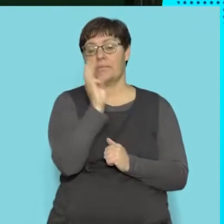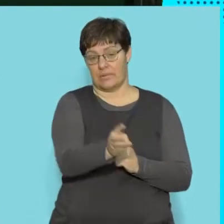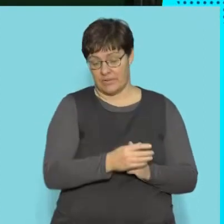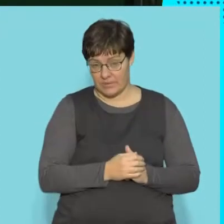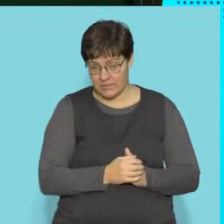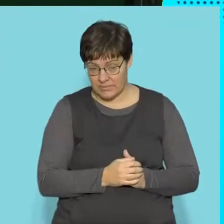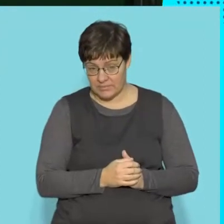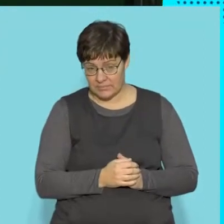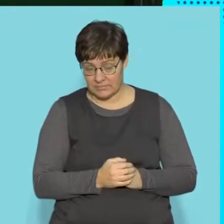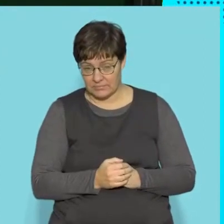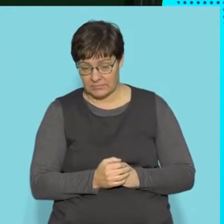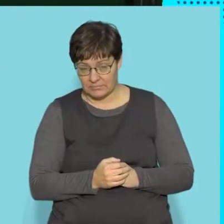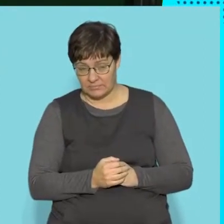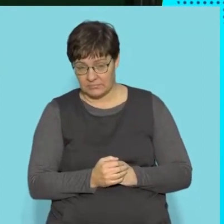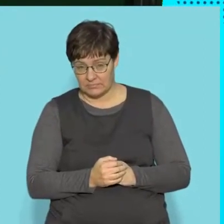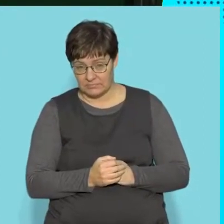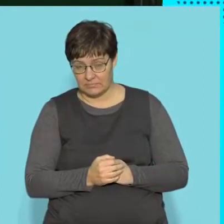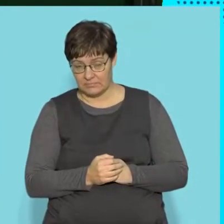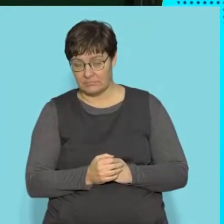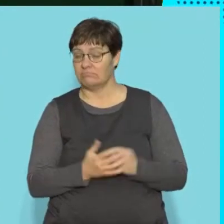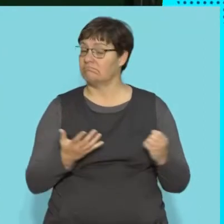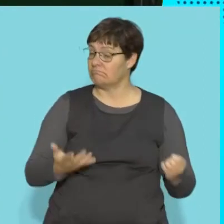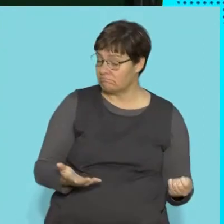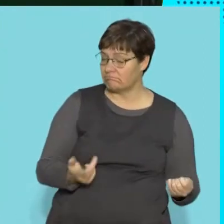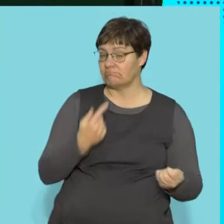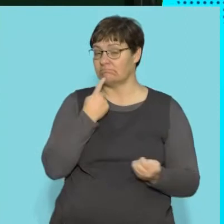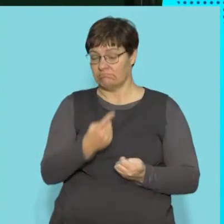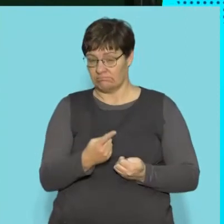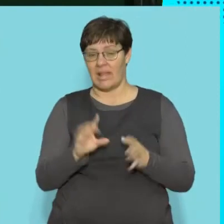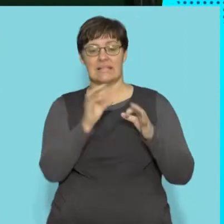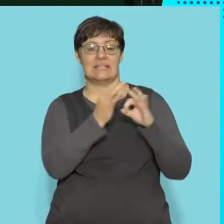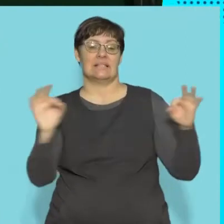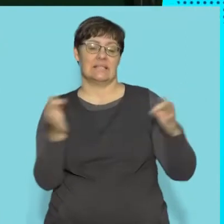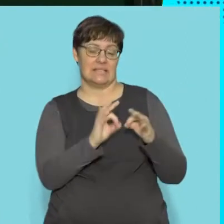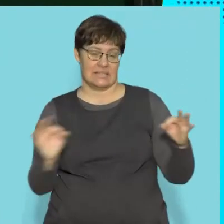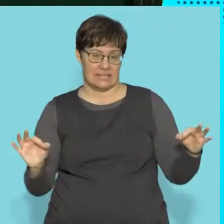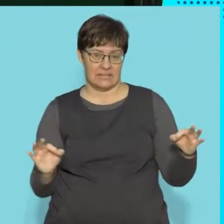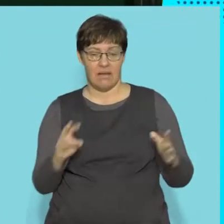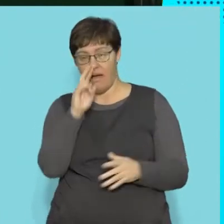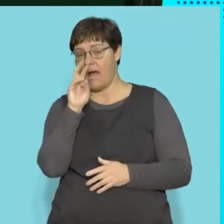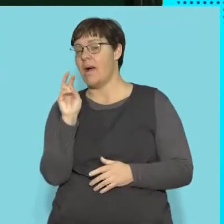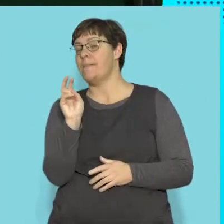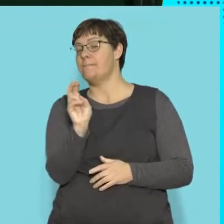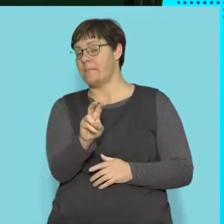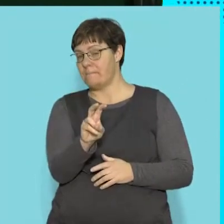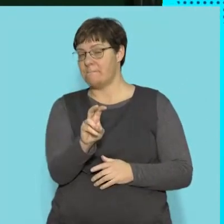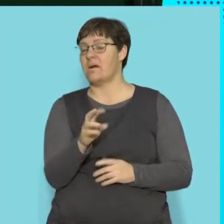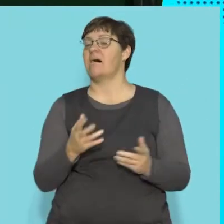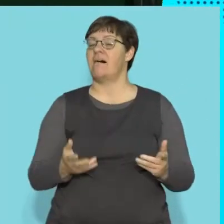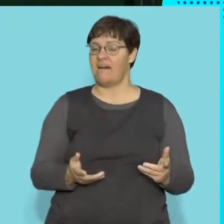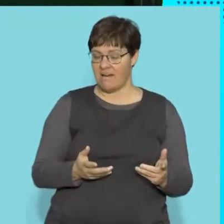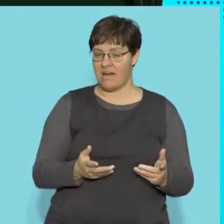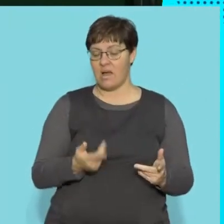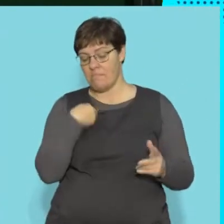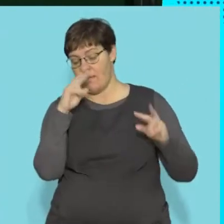think is going to be the result. And so you state it as a sentence. And you'll see that in terms